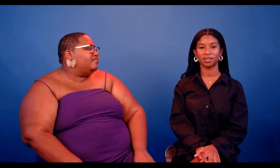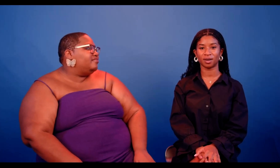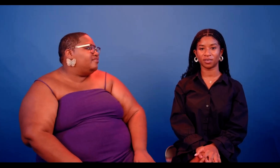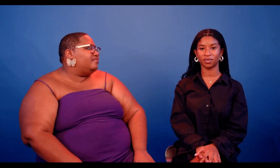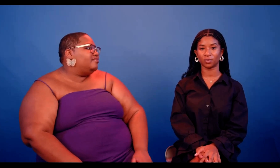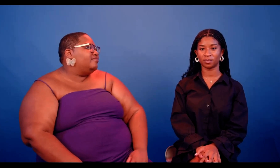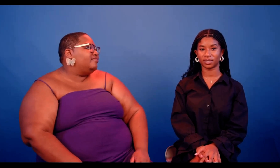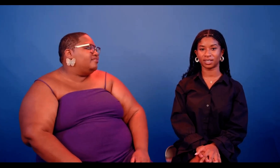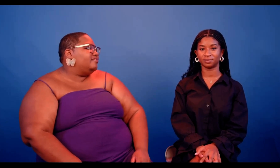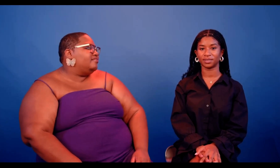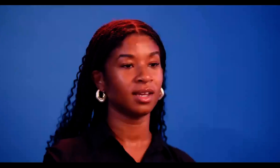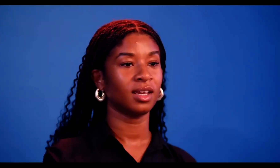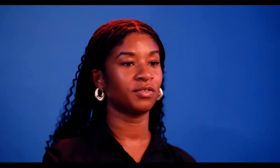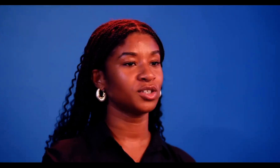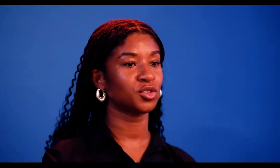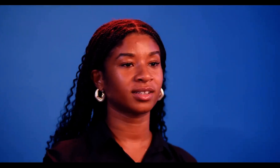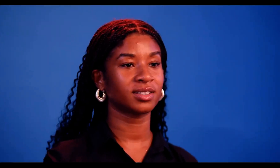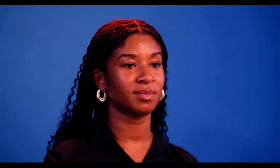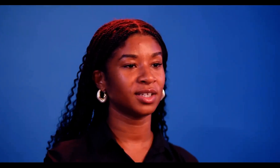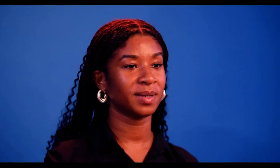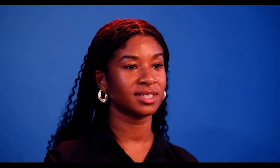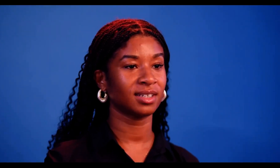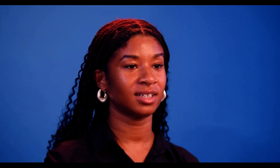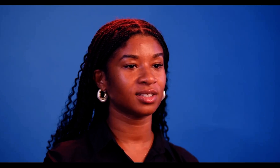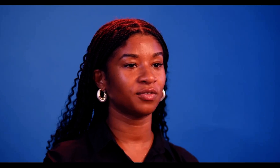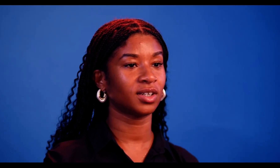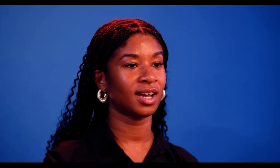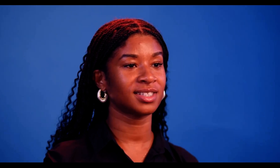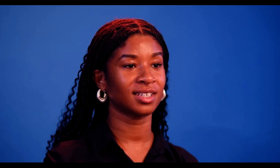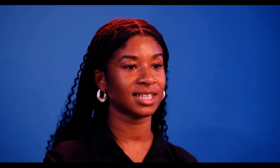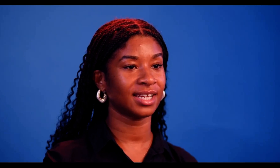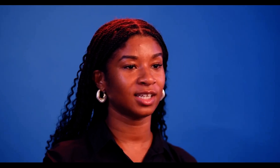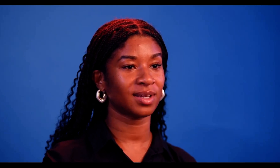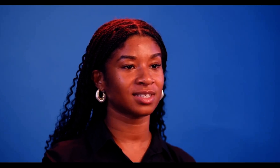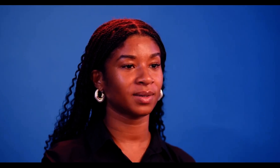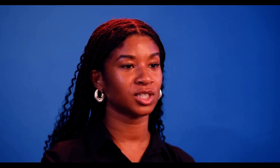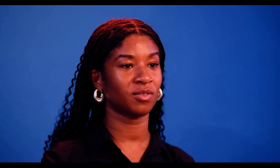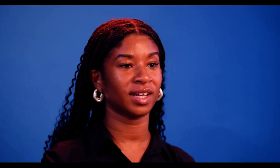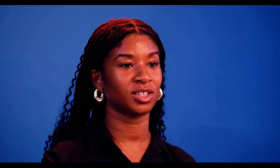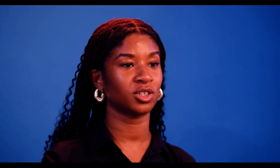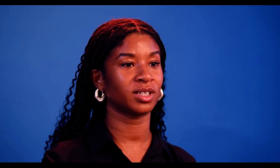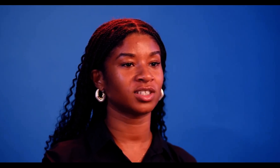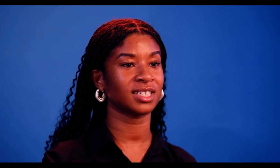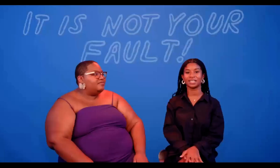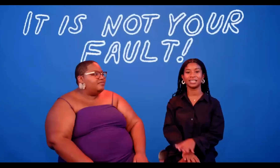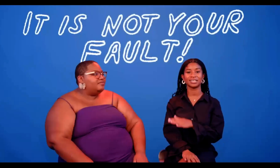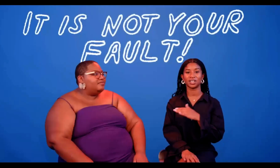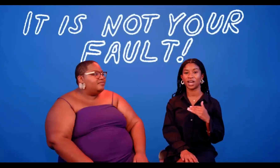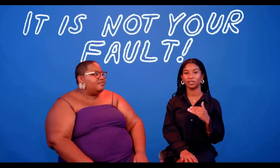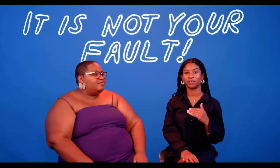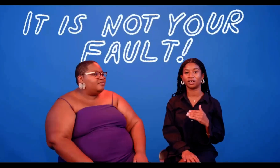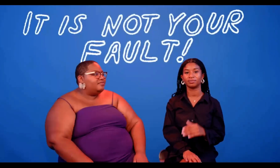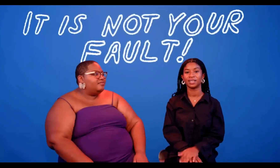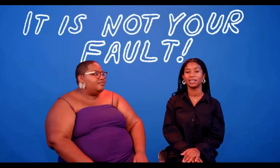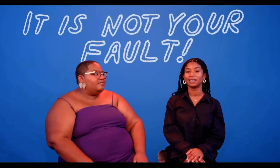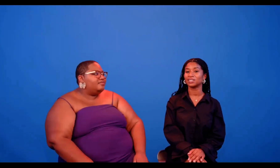extreme wealth and comfort for the 1%. If you're struggling to meet your basic needs or feel constant anxiety about slipping into a financial emergency, it is not